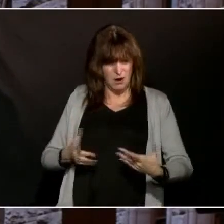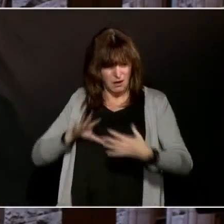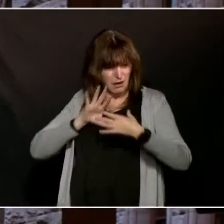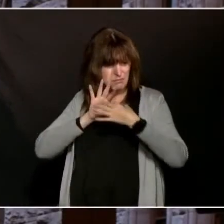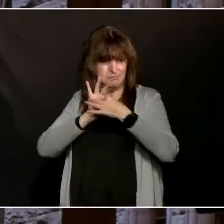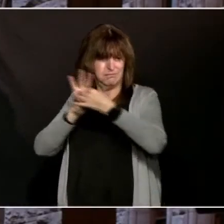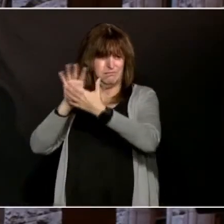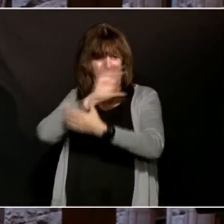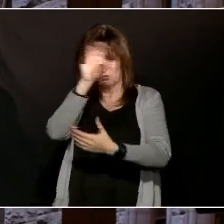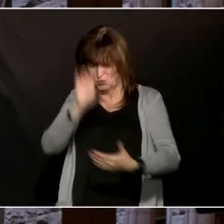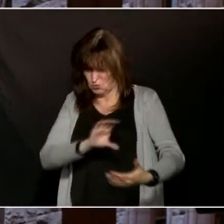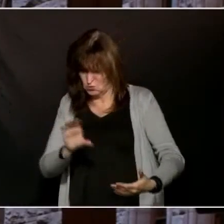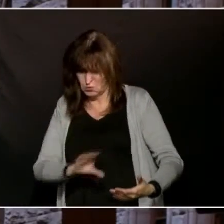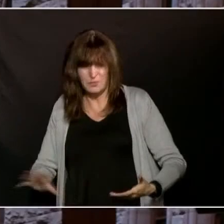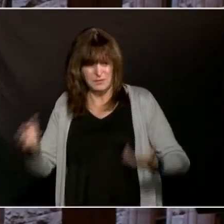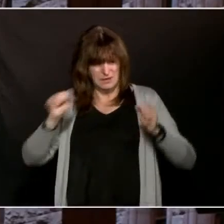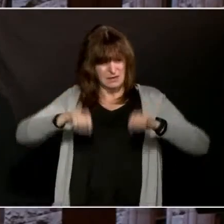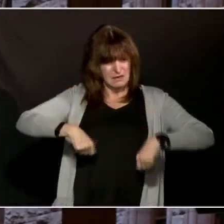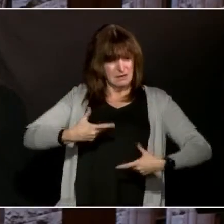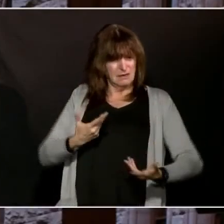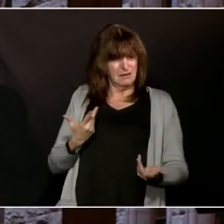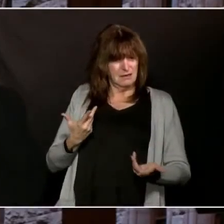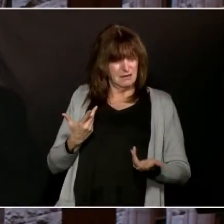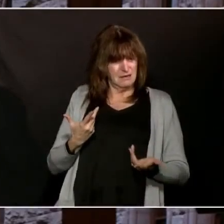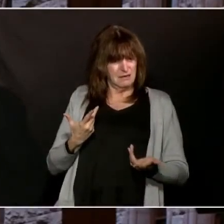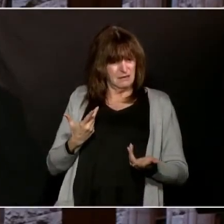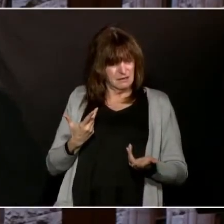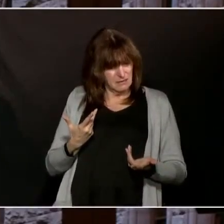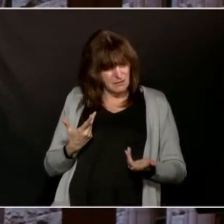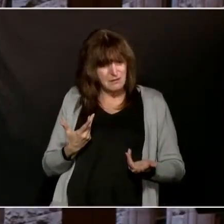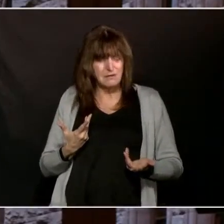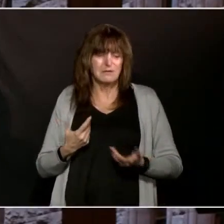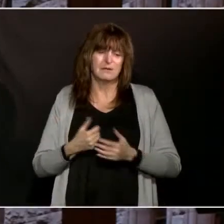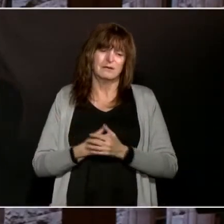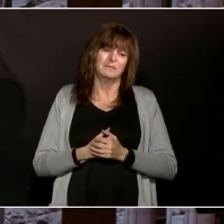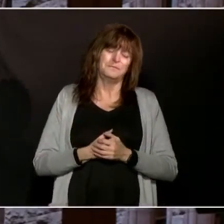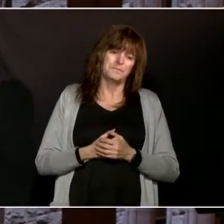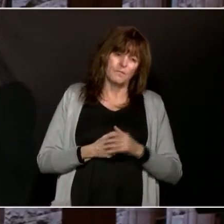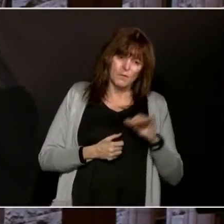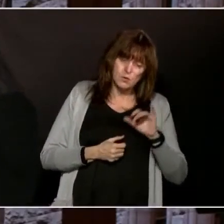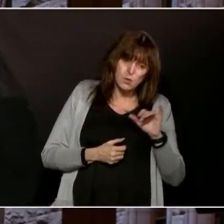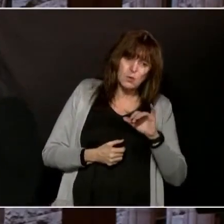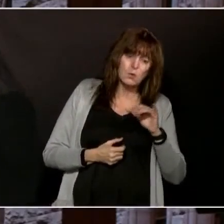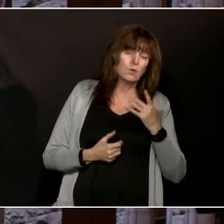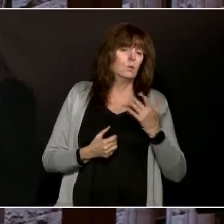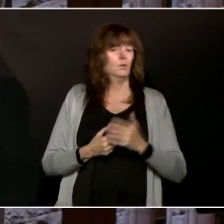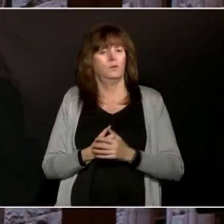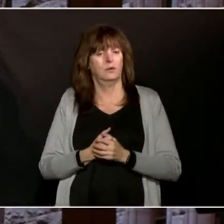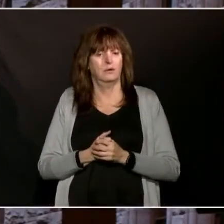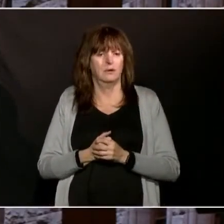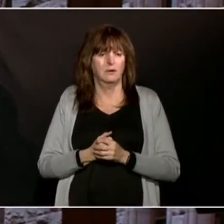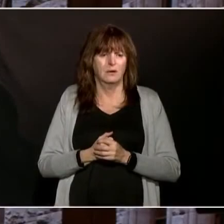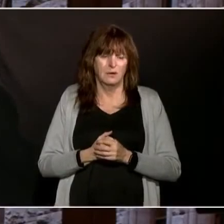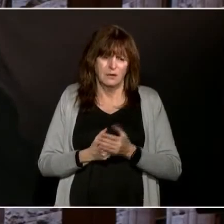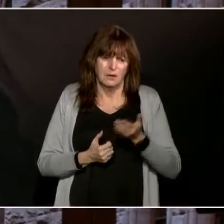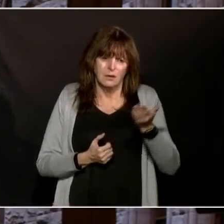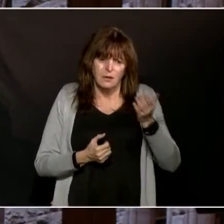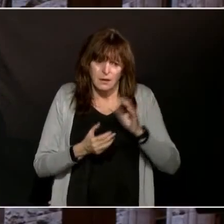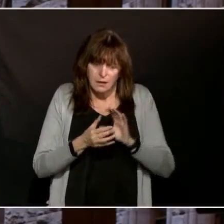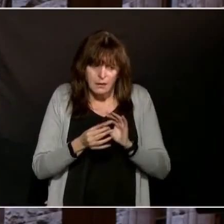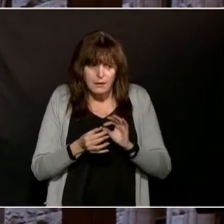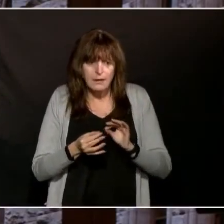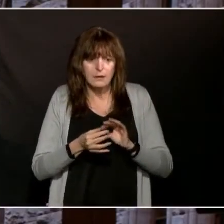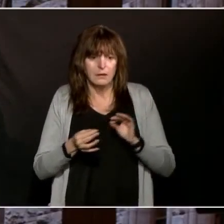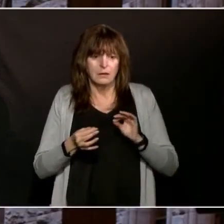plus, the other thing it means that people, I think what you're inferring, are not drinking and